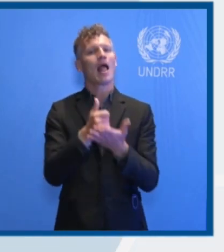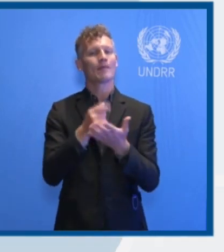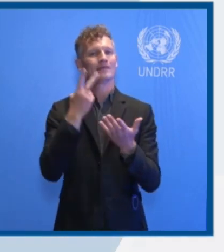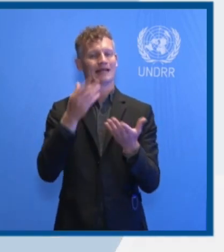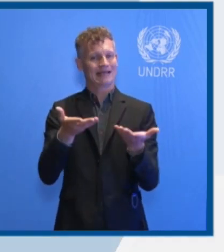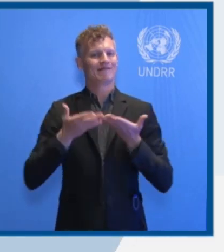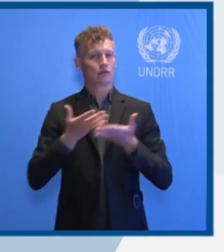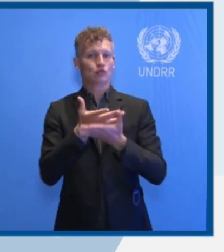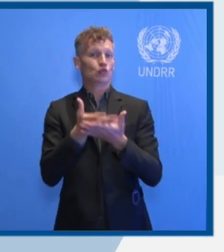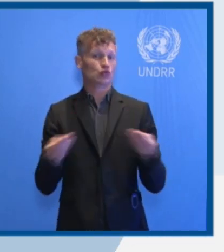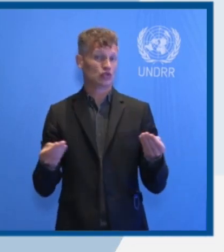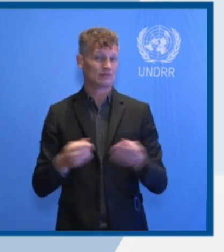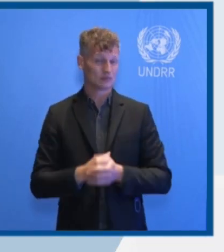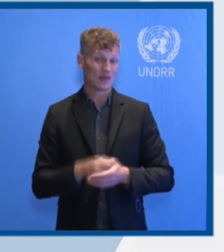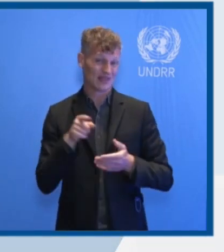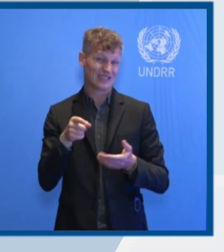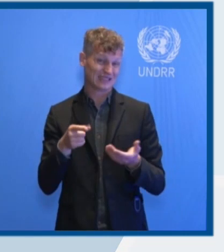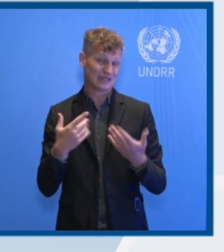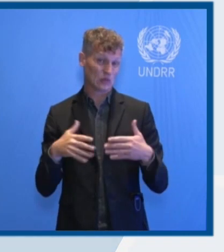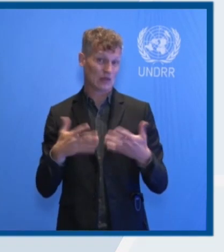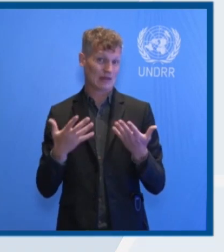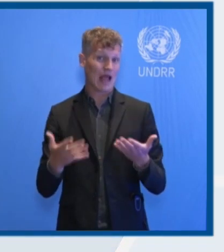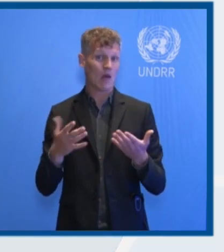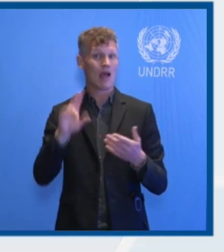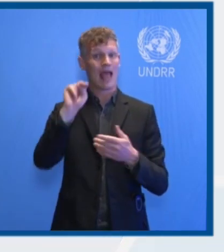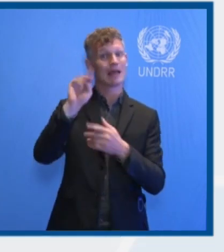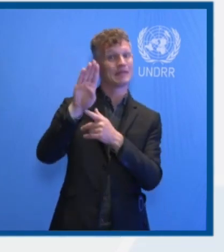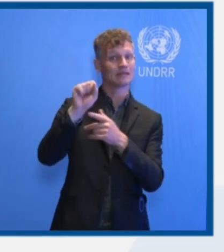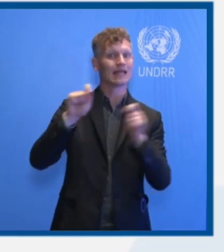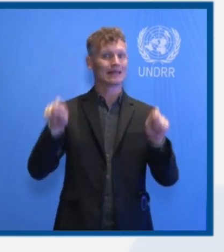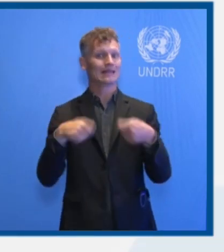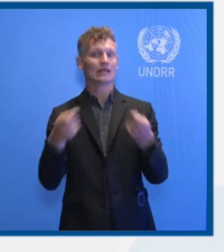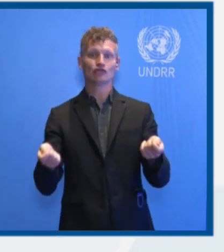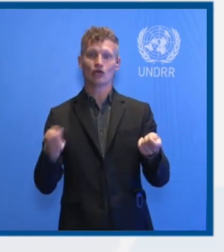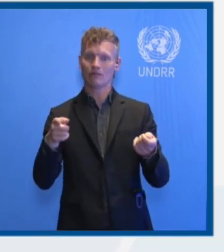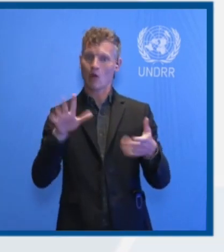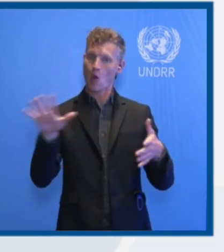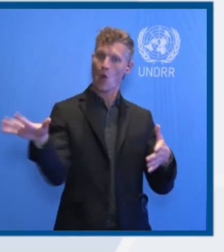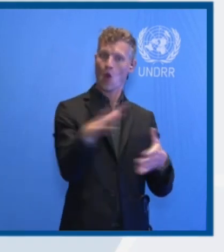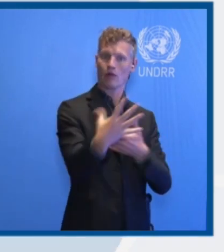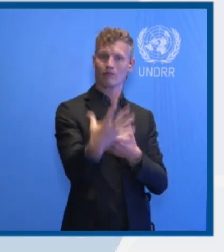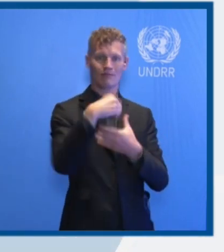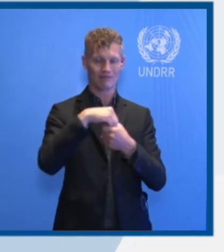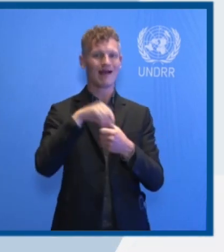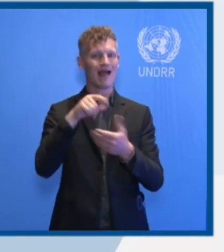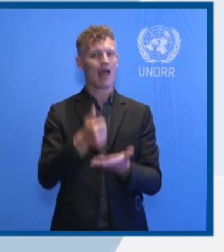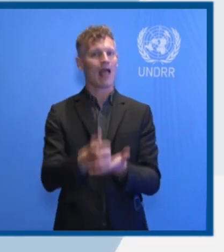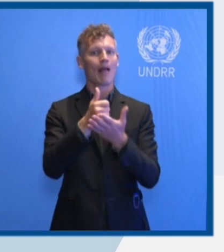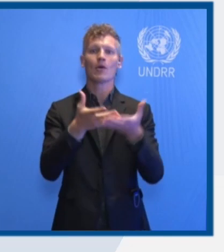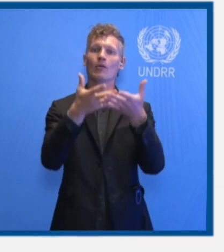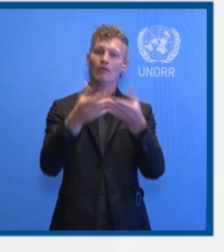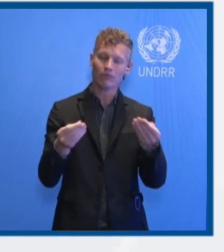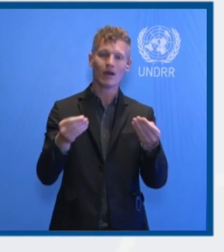does provide an opportunity to address the challenges of climate and as well as disasters in